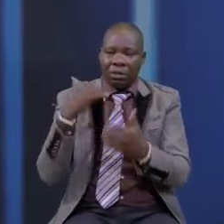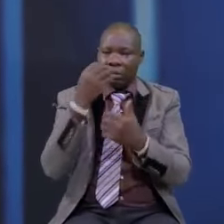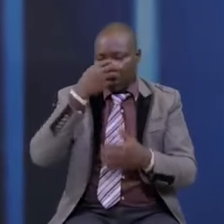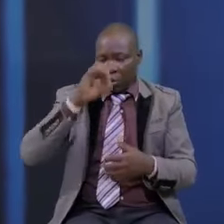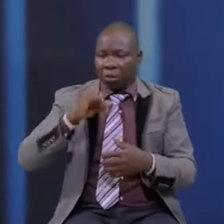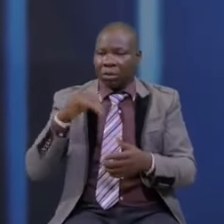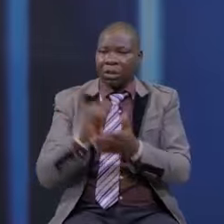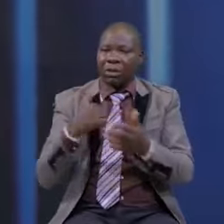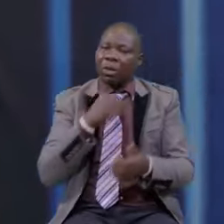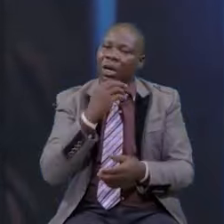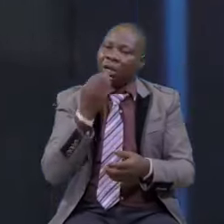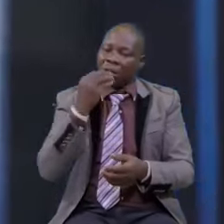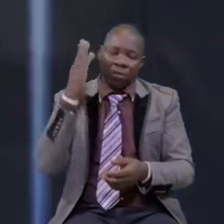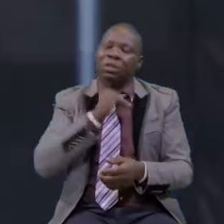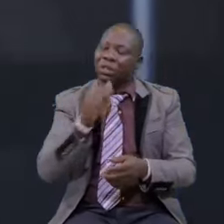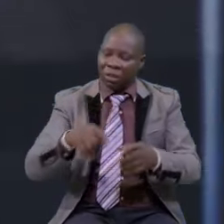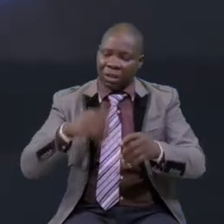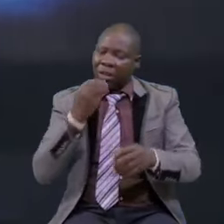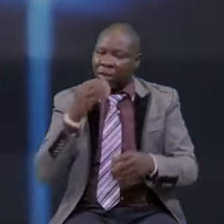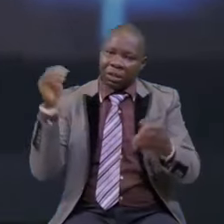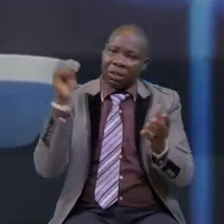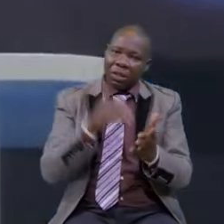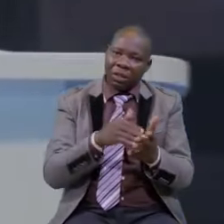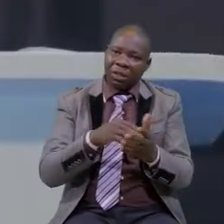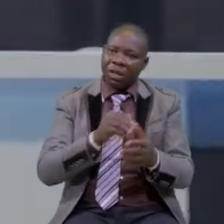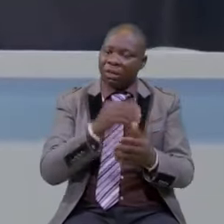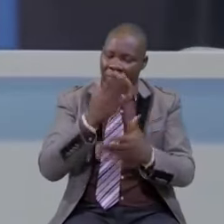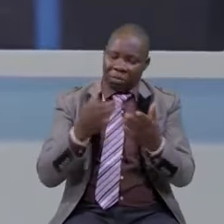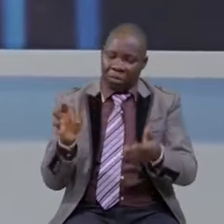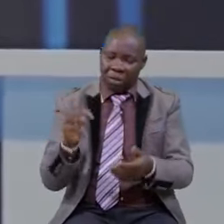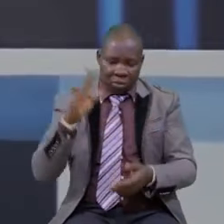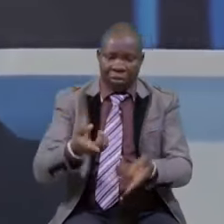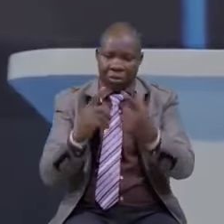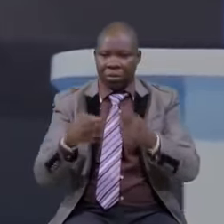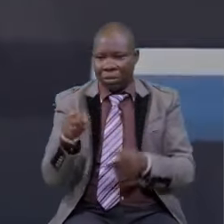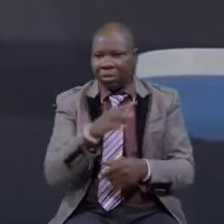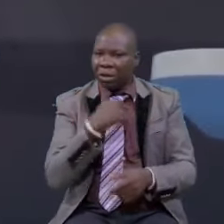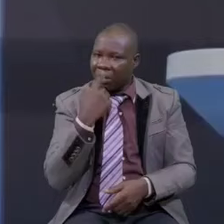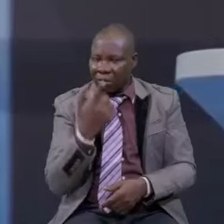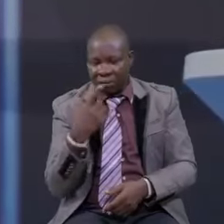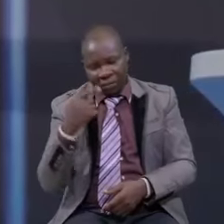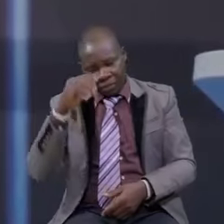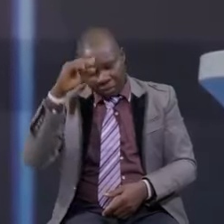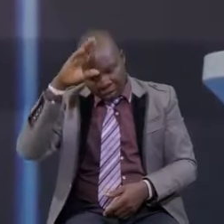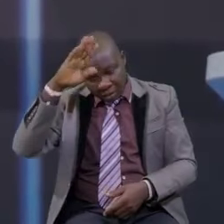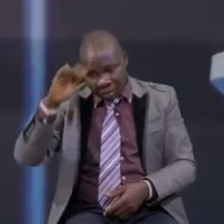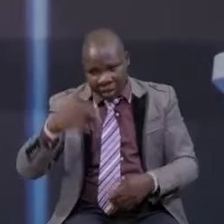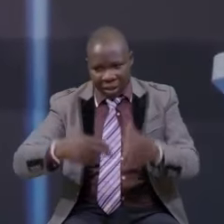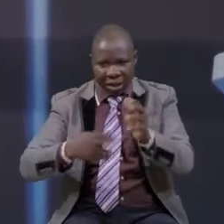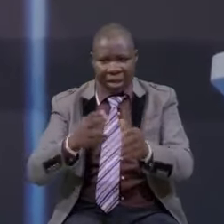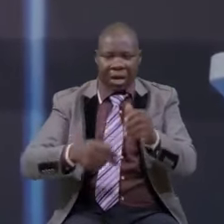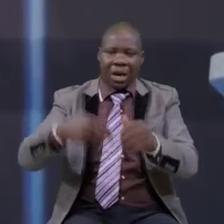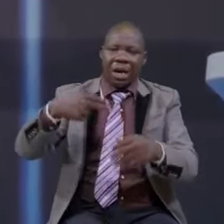part of what they're eating, they come to you and they say, the man higher than